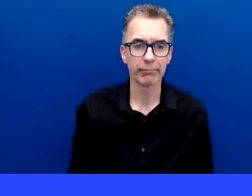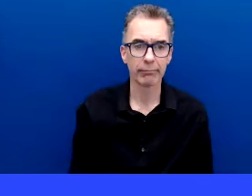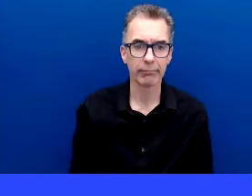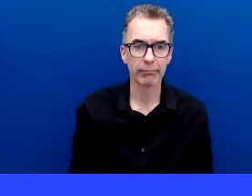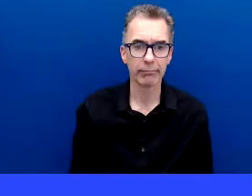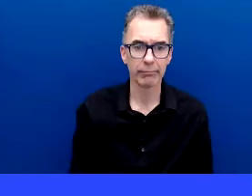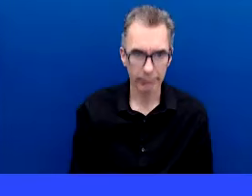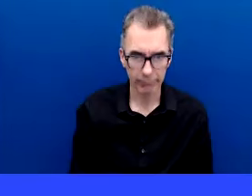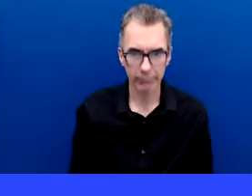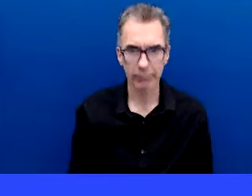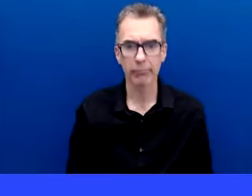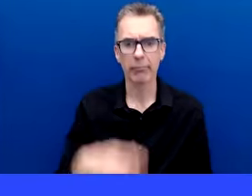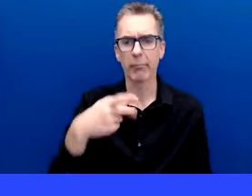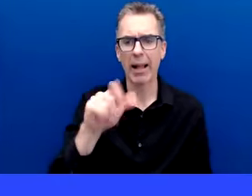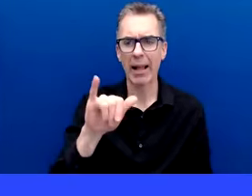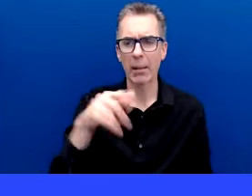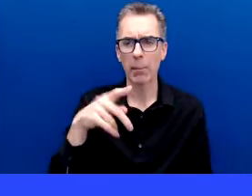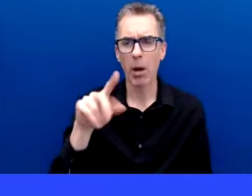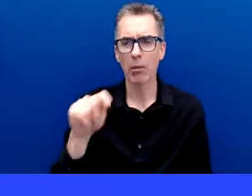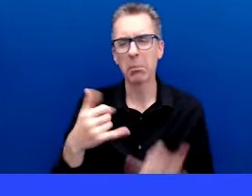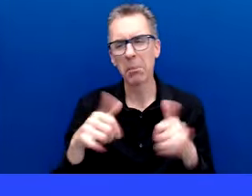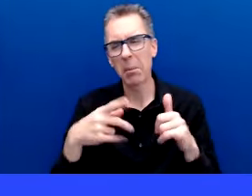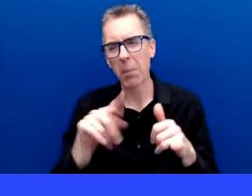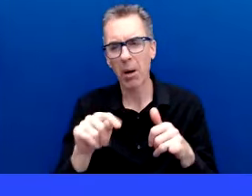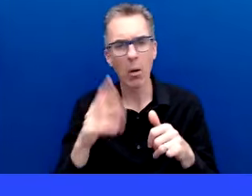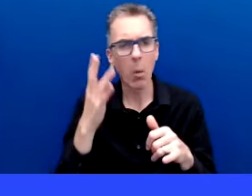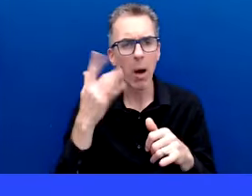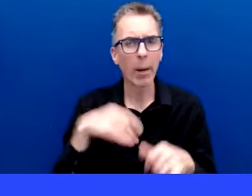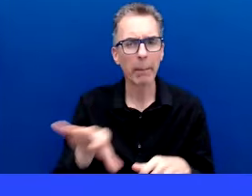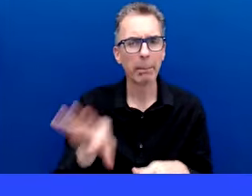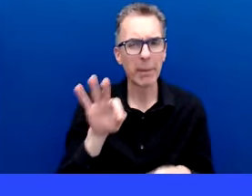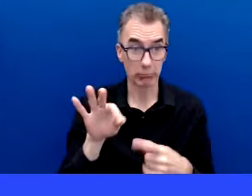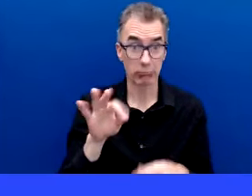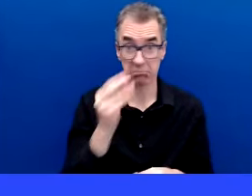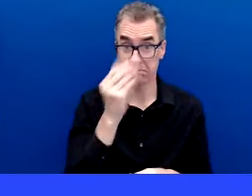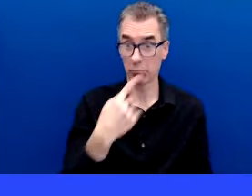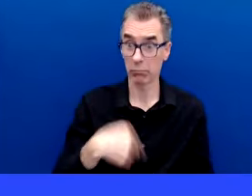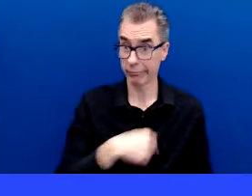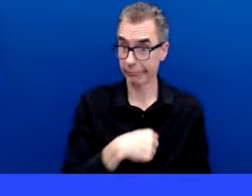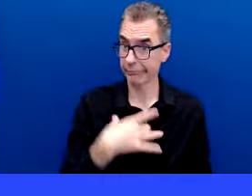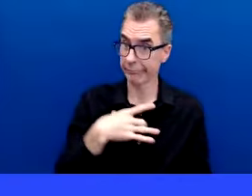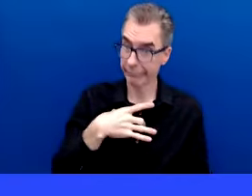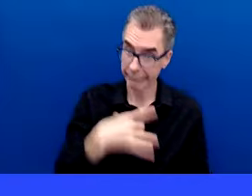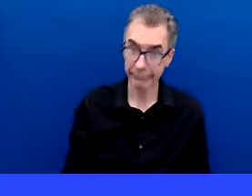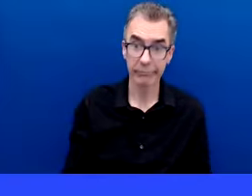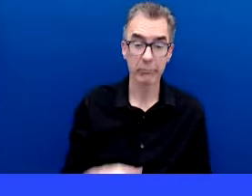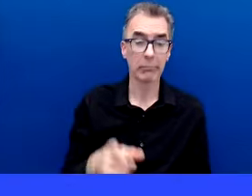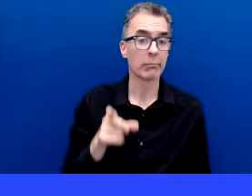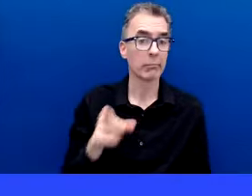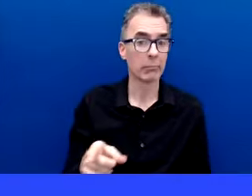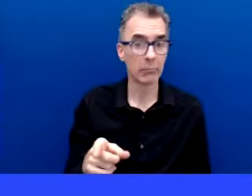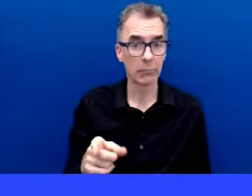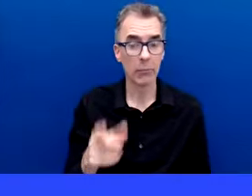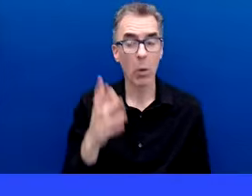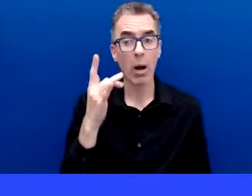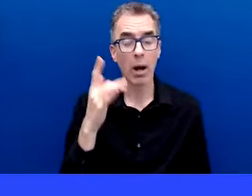So PlayPosit, why did we decide on PlayPosit? We really liked PlayPosit because it turns just a